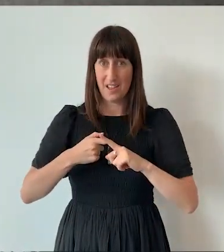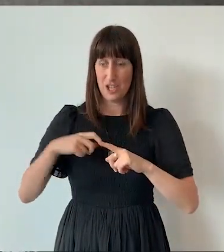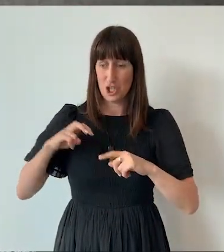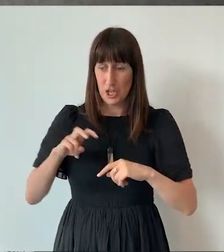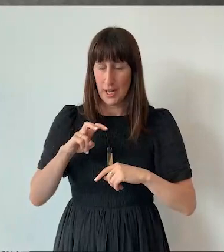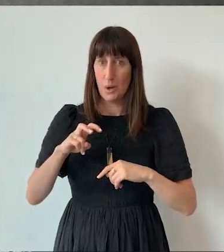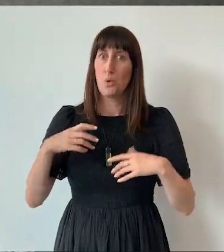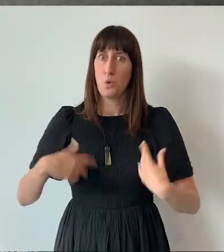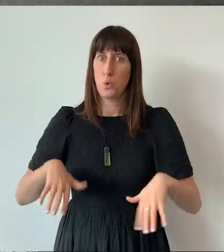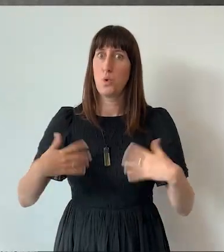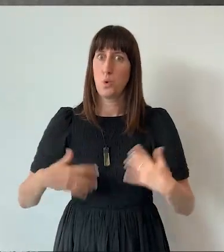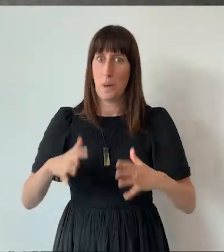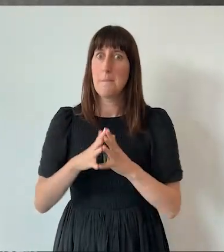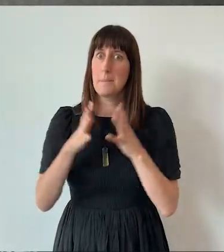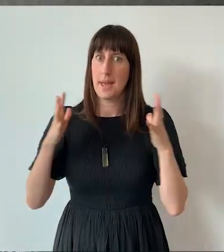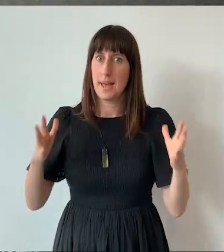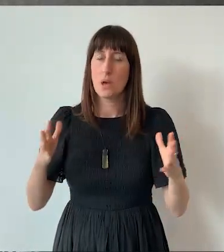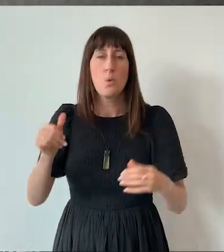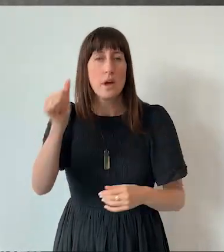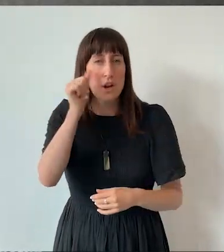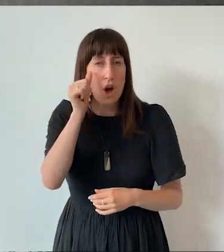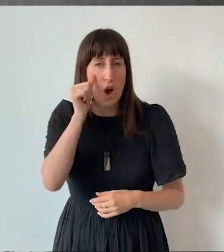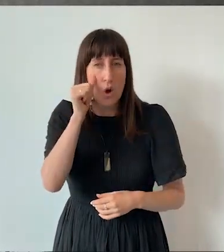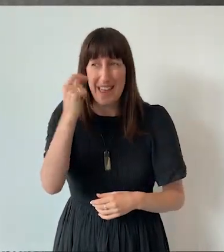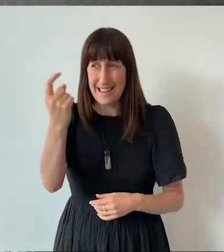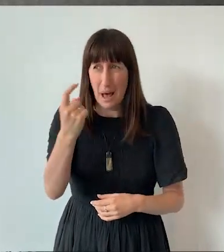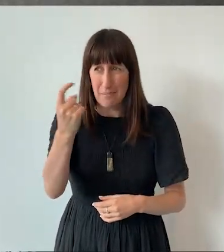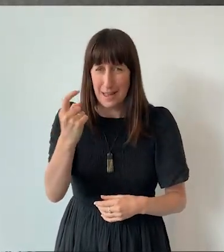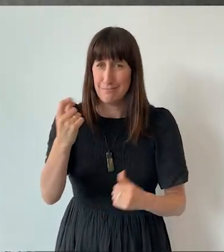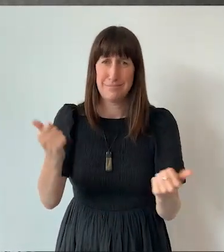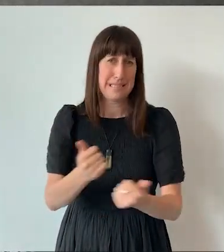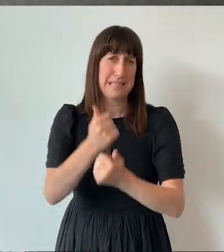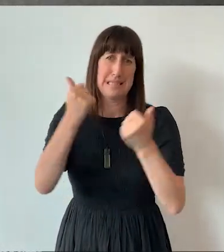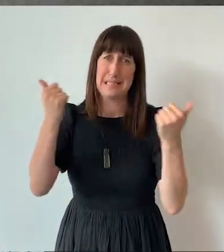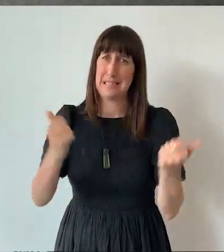that we have a huge amount of work to do yet.